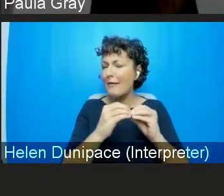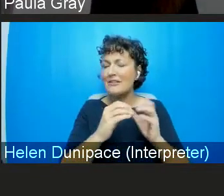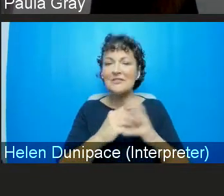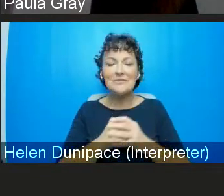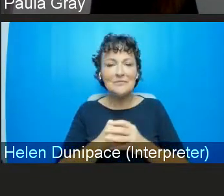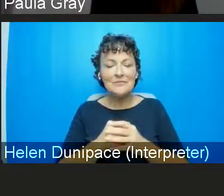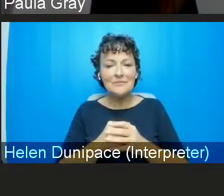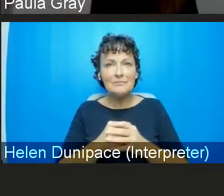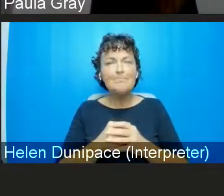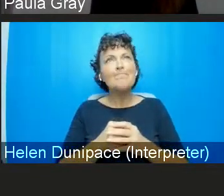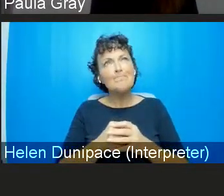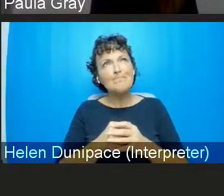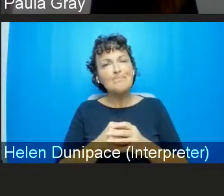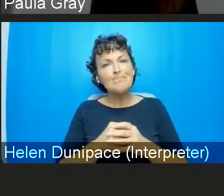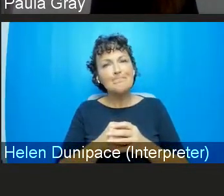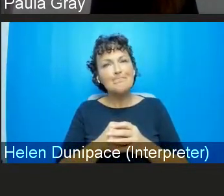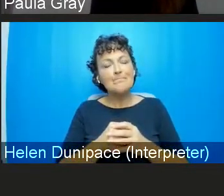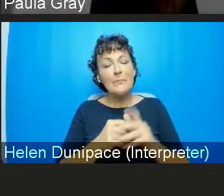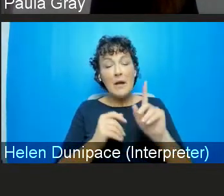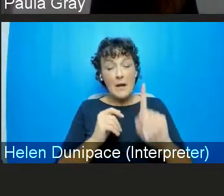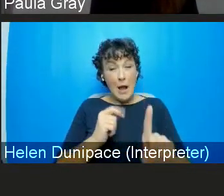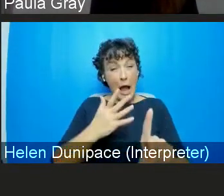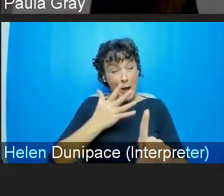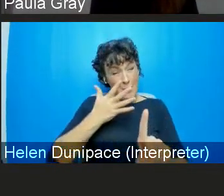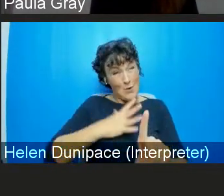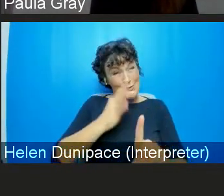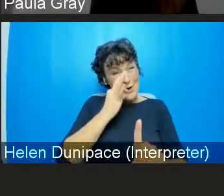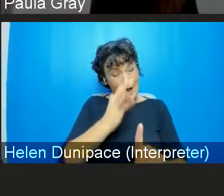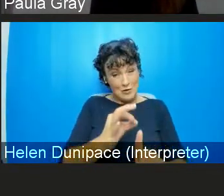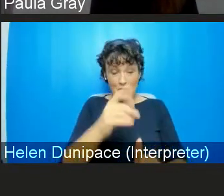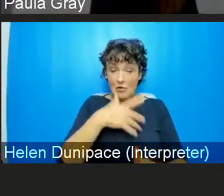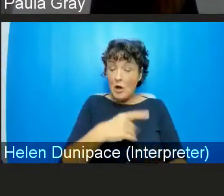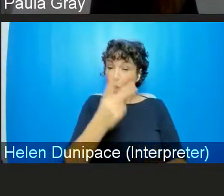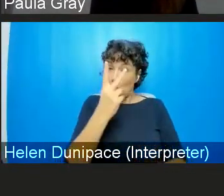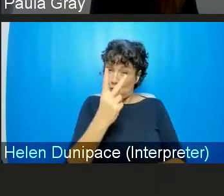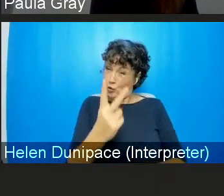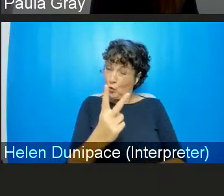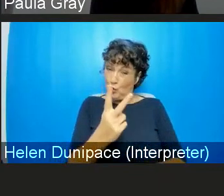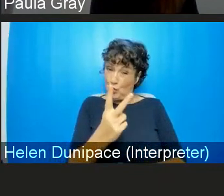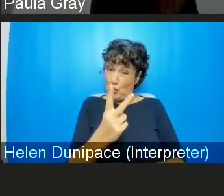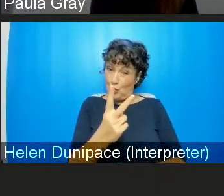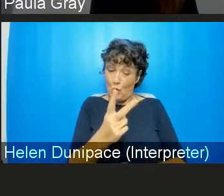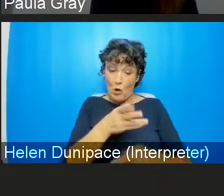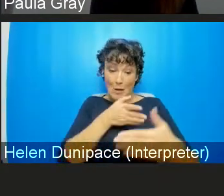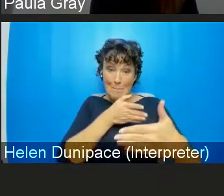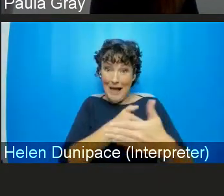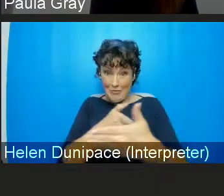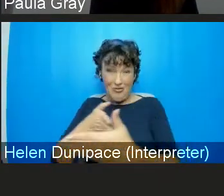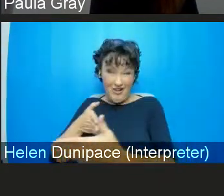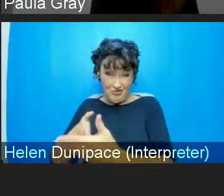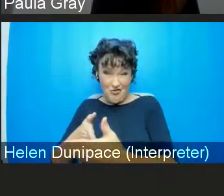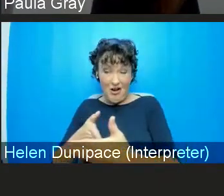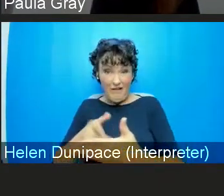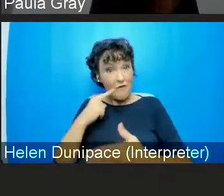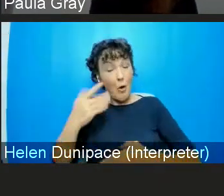So what are the real and perceived barriers and challenges stopping a company employing someone with disabilities? Obviously,